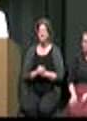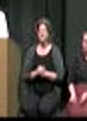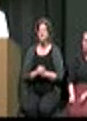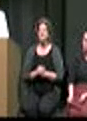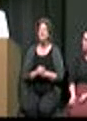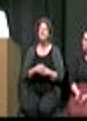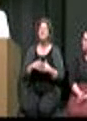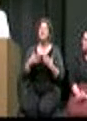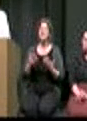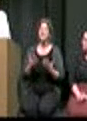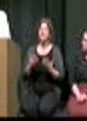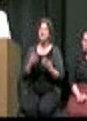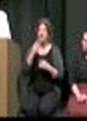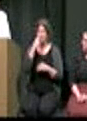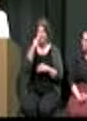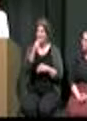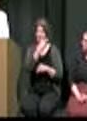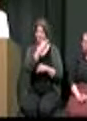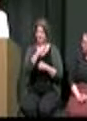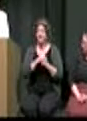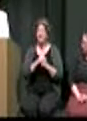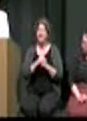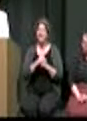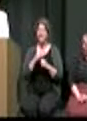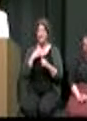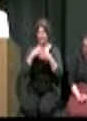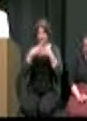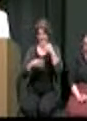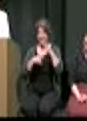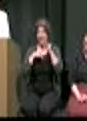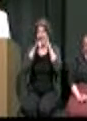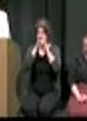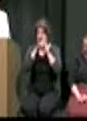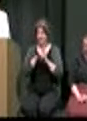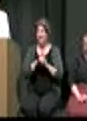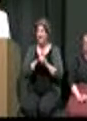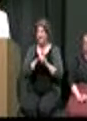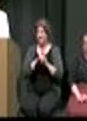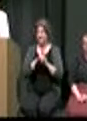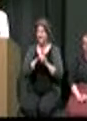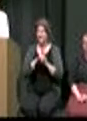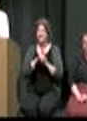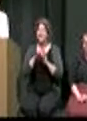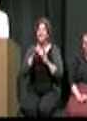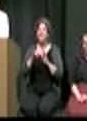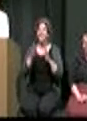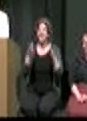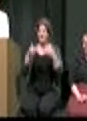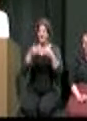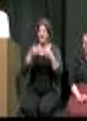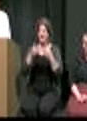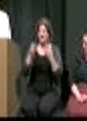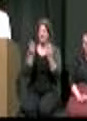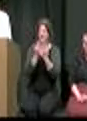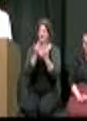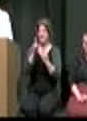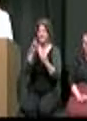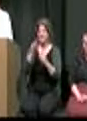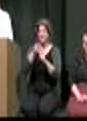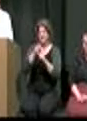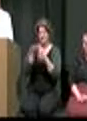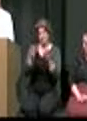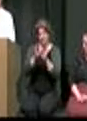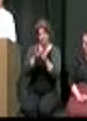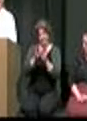So looking at that, so once it was identified that the dam itself was a critical